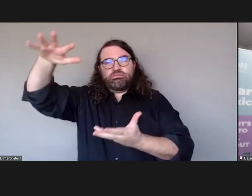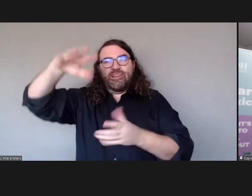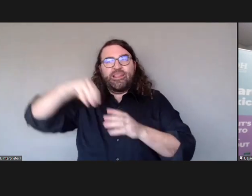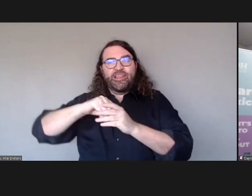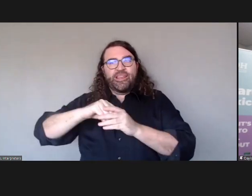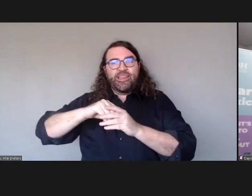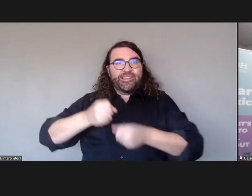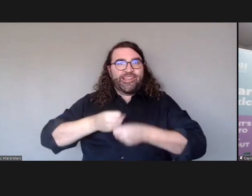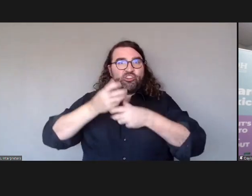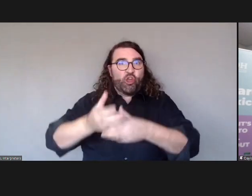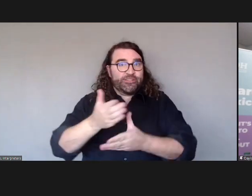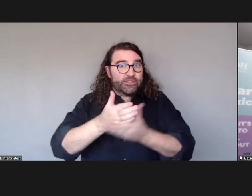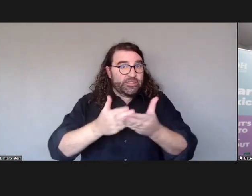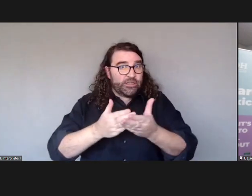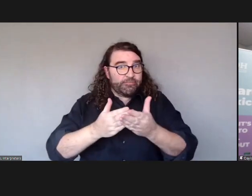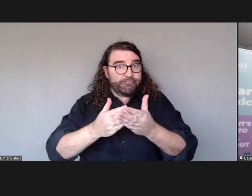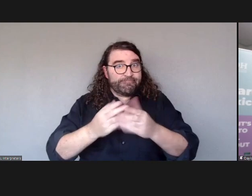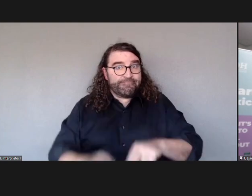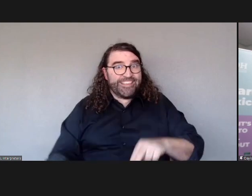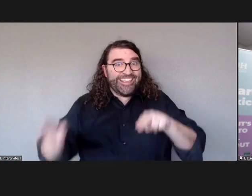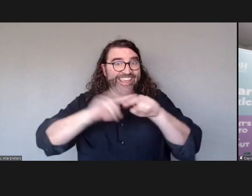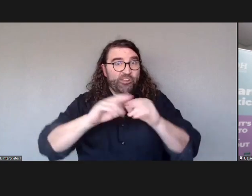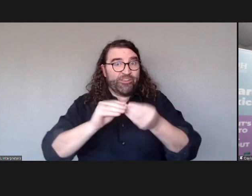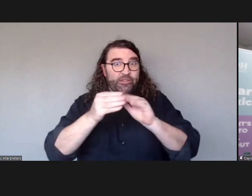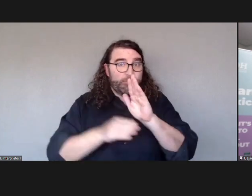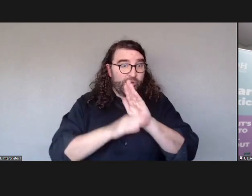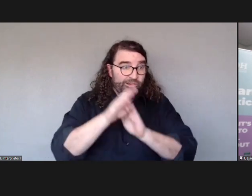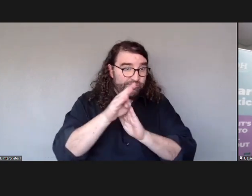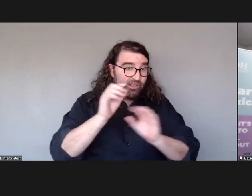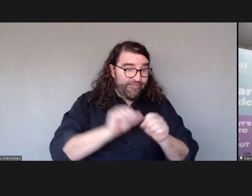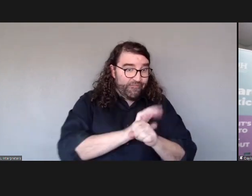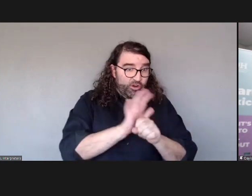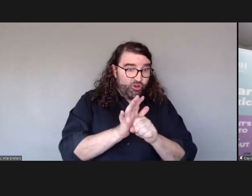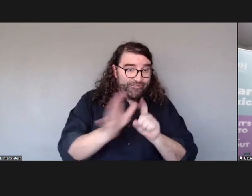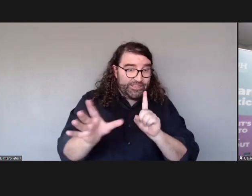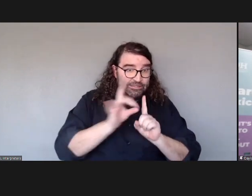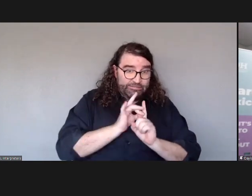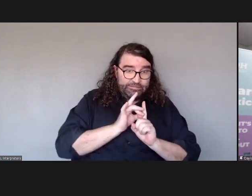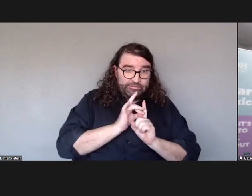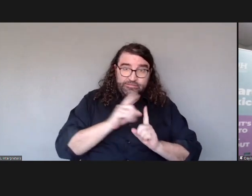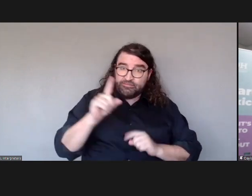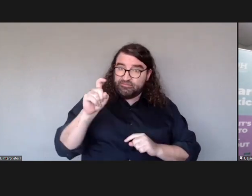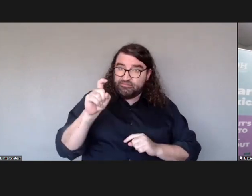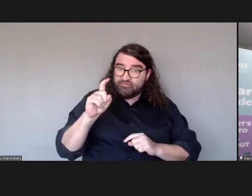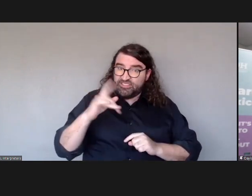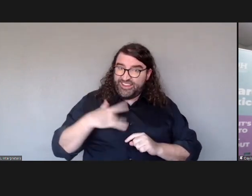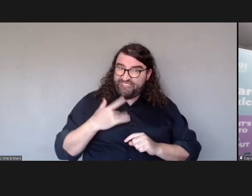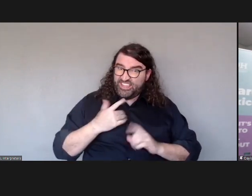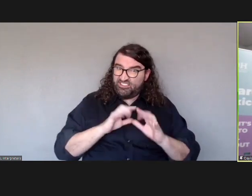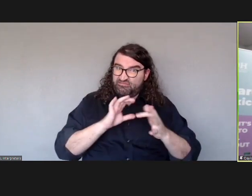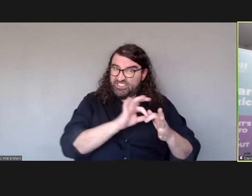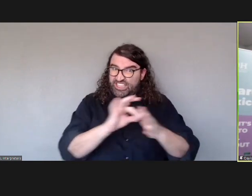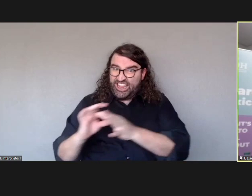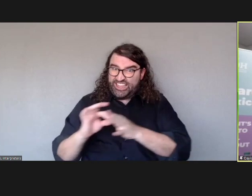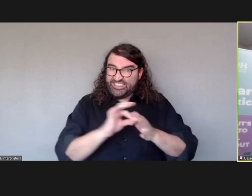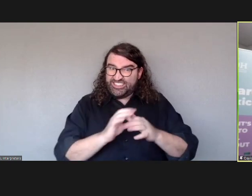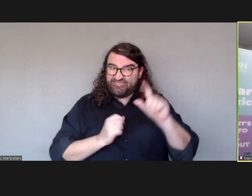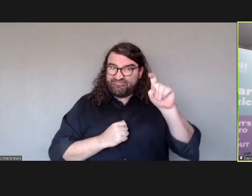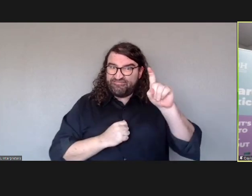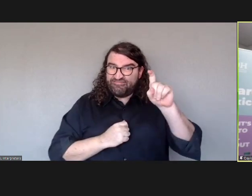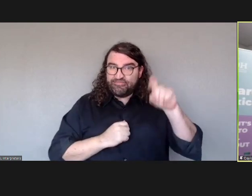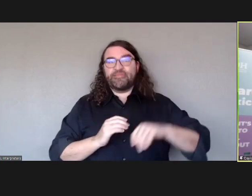people. So I just didn't know if you could speak to the sort of coinciding of those two things. Thanks. Well, as